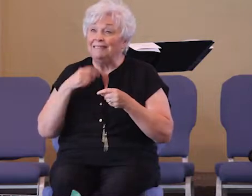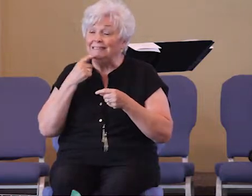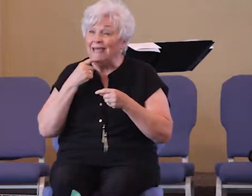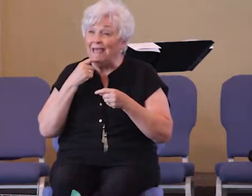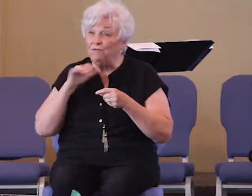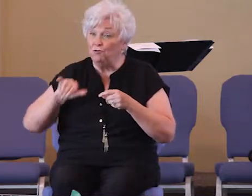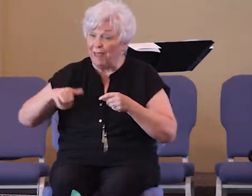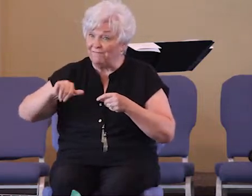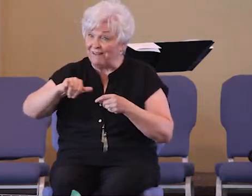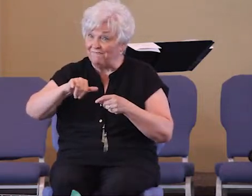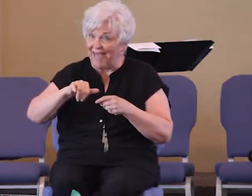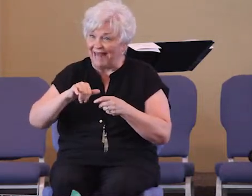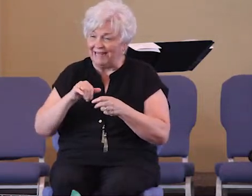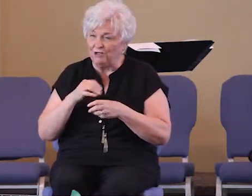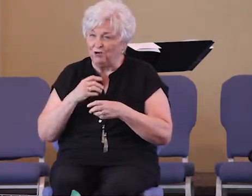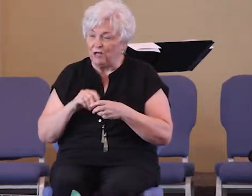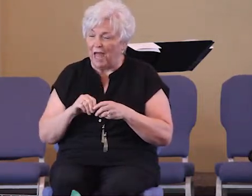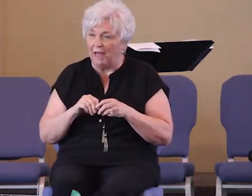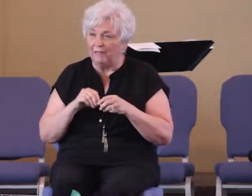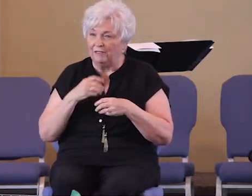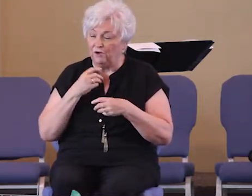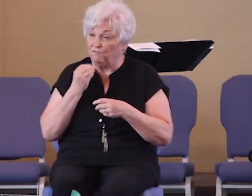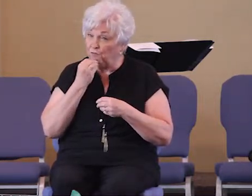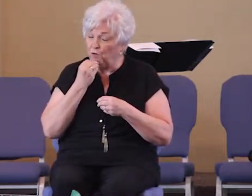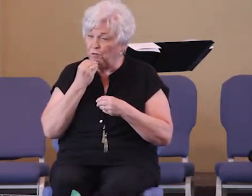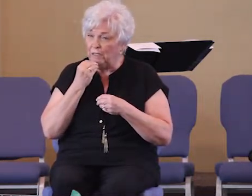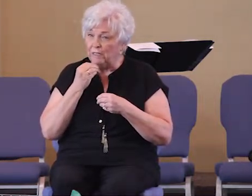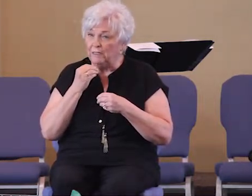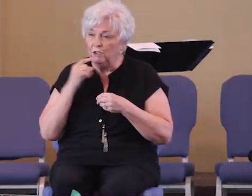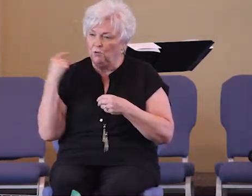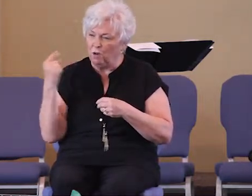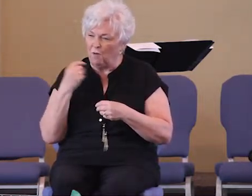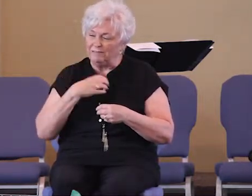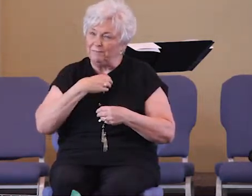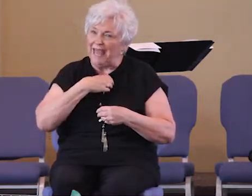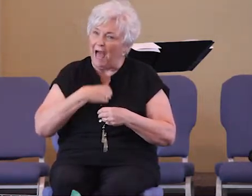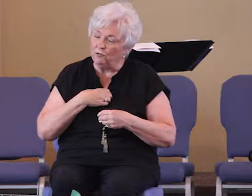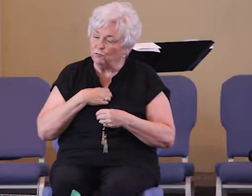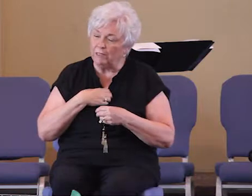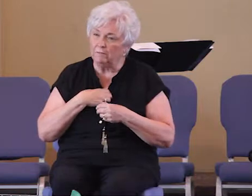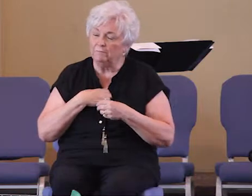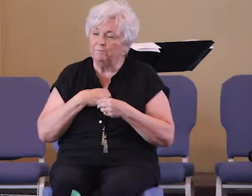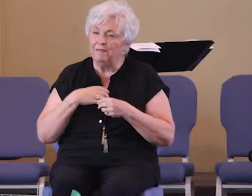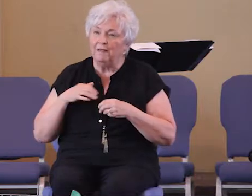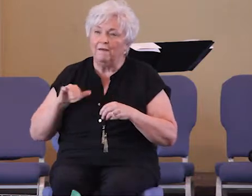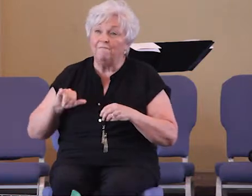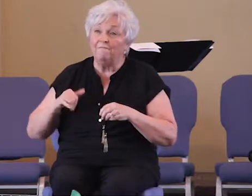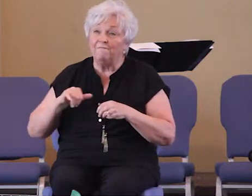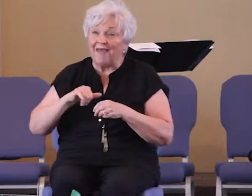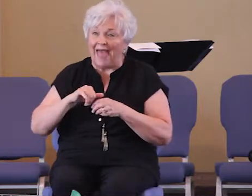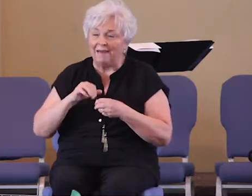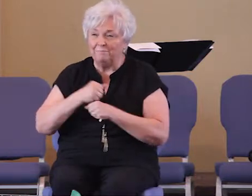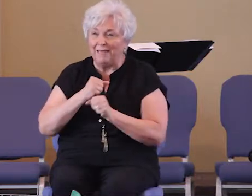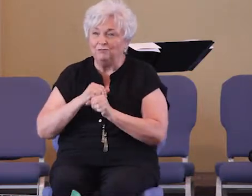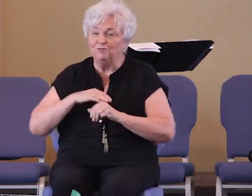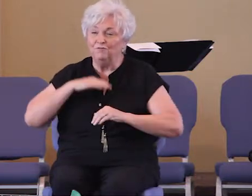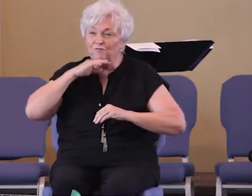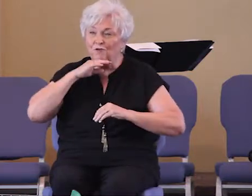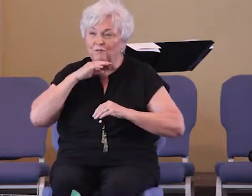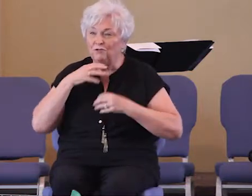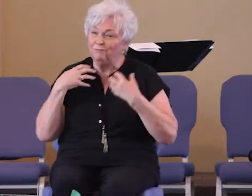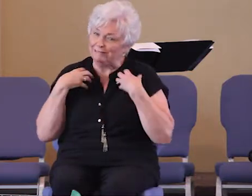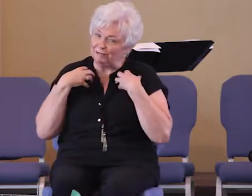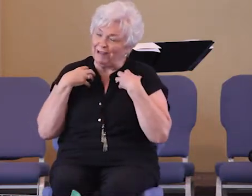you will always be hungry. Protein helps in a little bit in certain ways, but fat makes you full. So eat healthy fat is what they